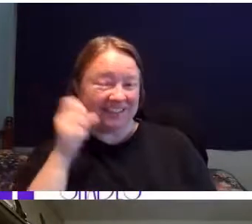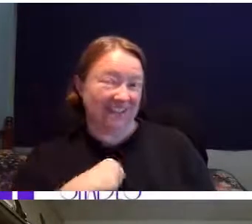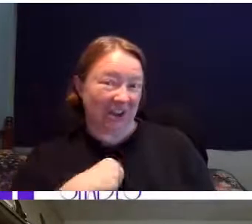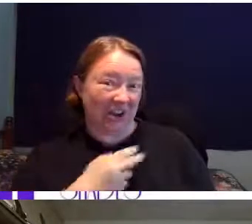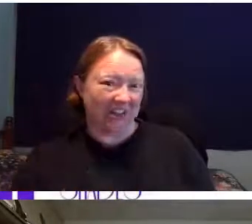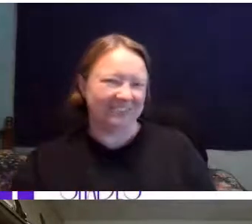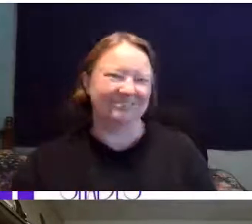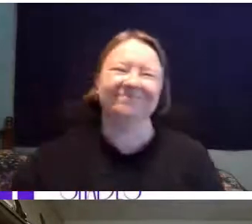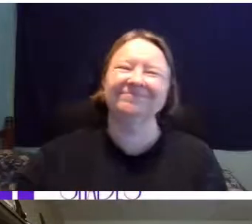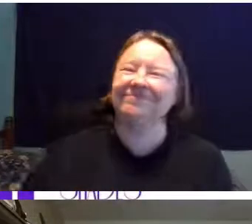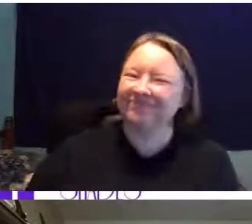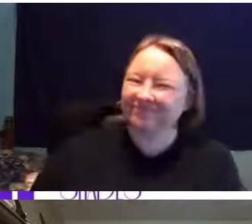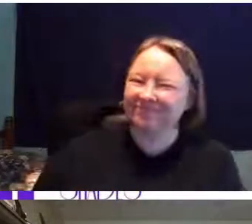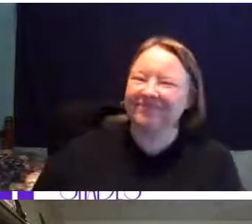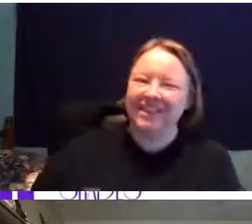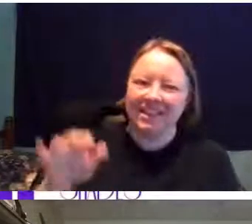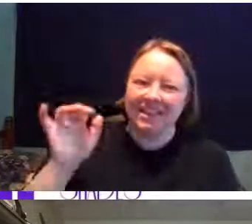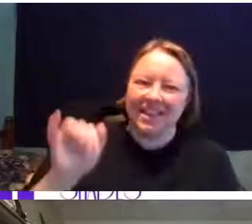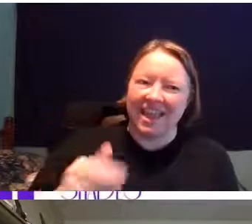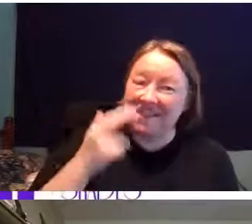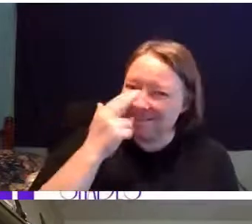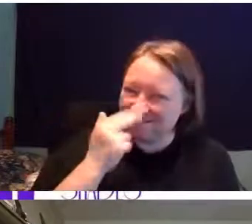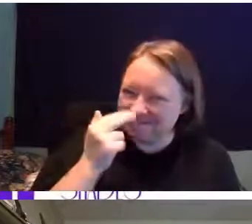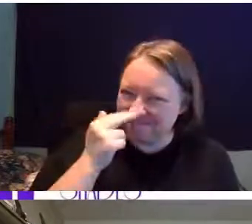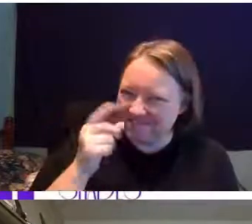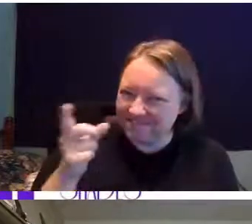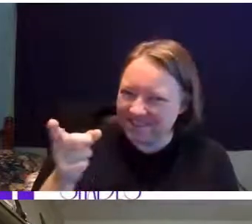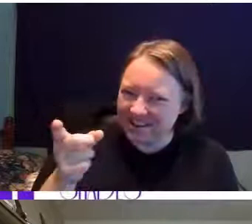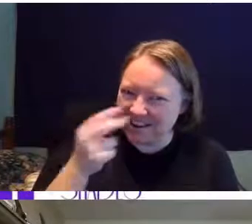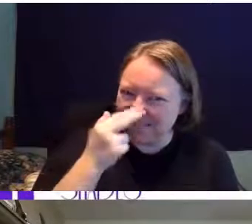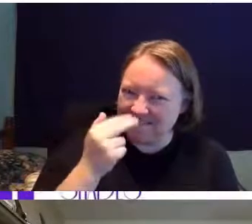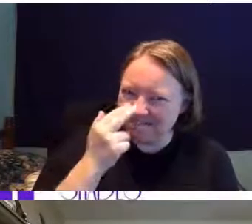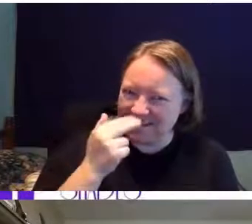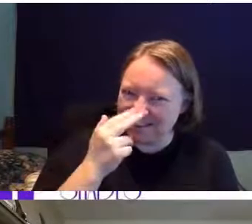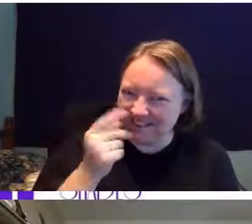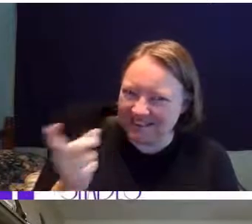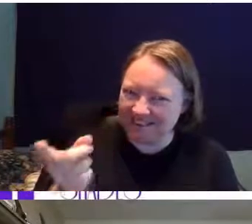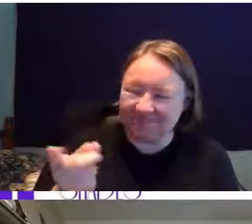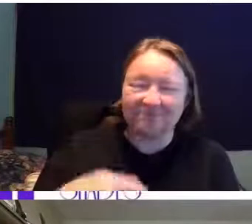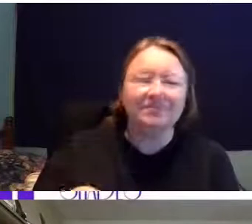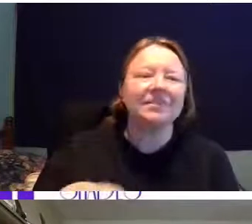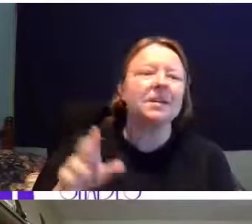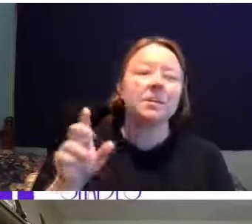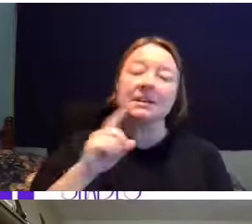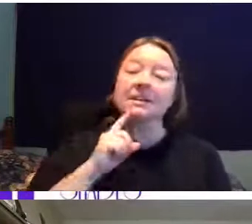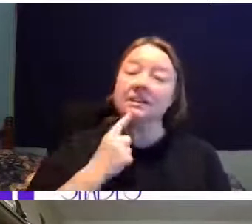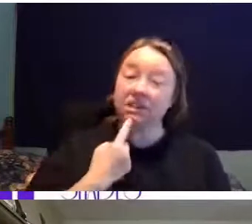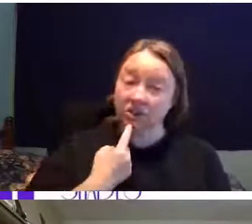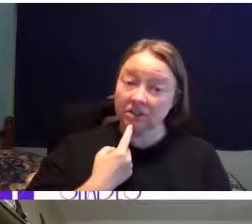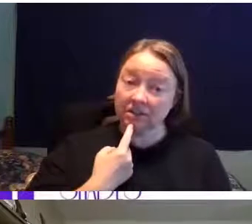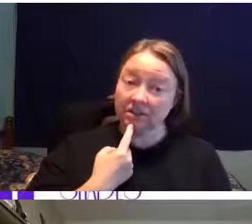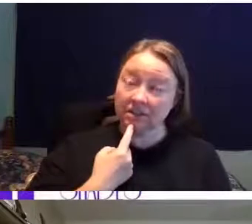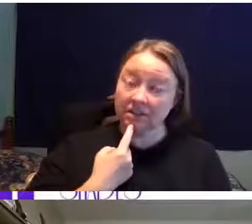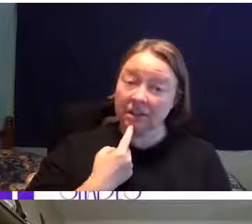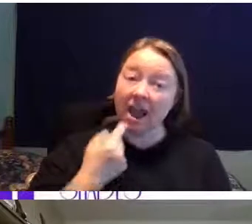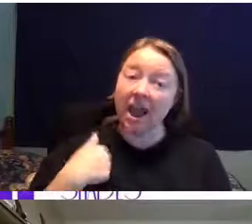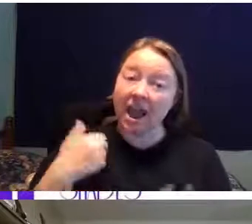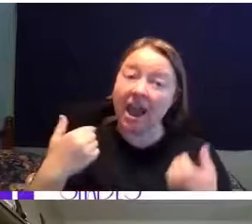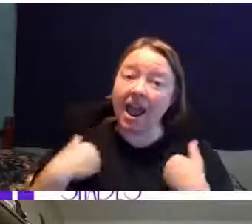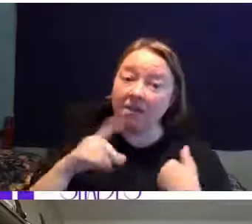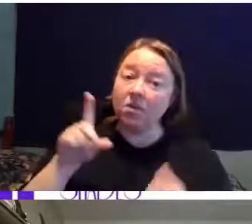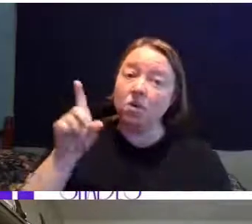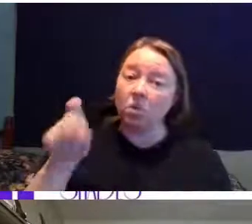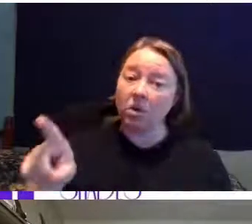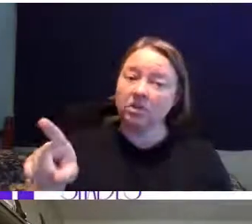yeah, that's a funny one. That's a funny one. But no, seriously though, I do have a